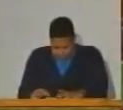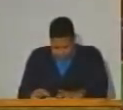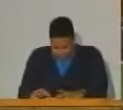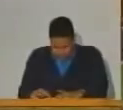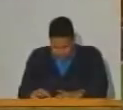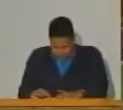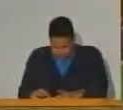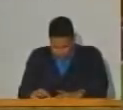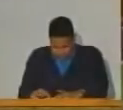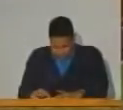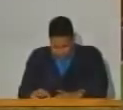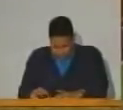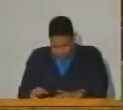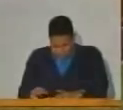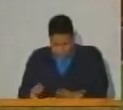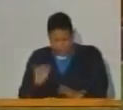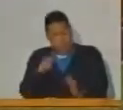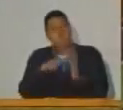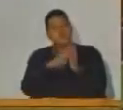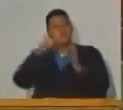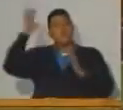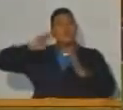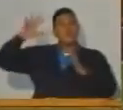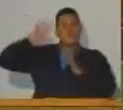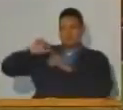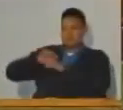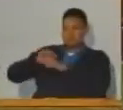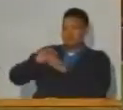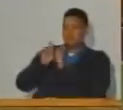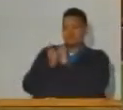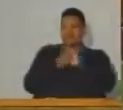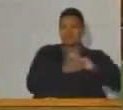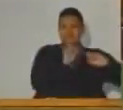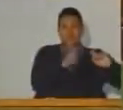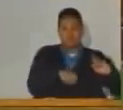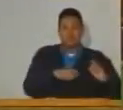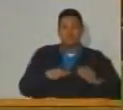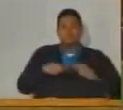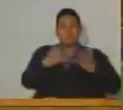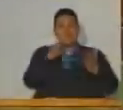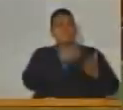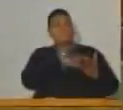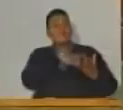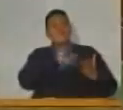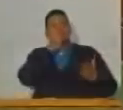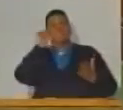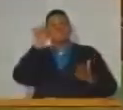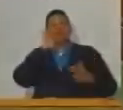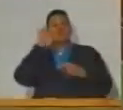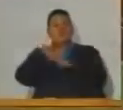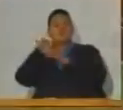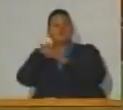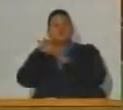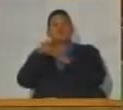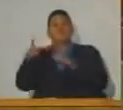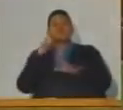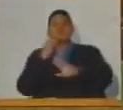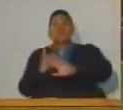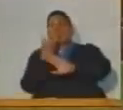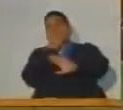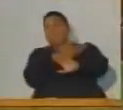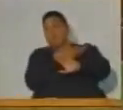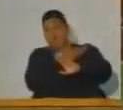This will address outdated practices and provisions, benefit rates and contributions to